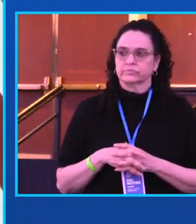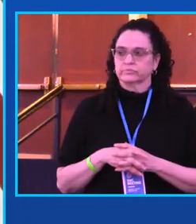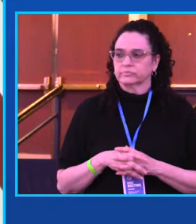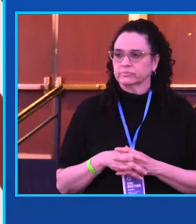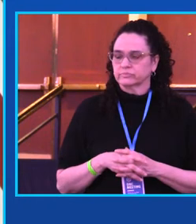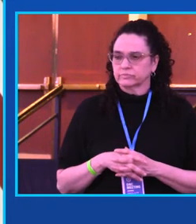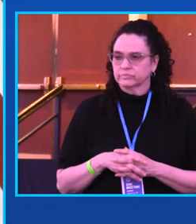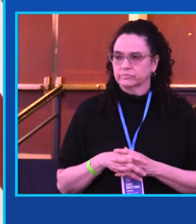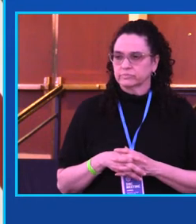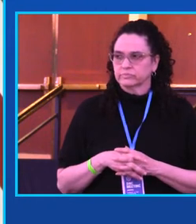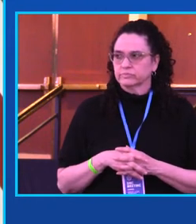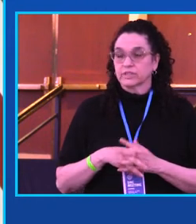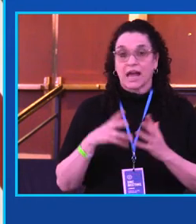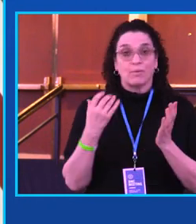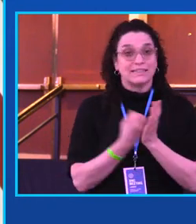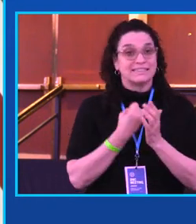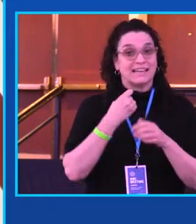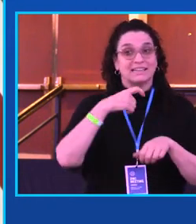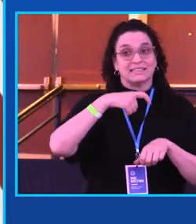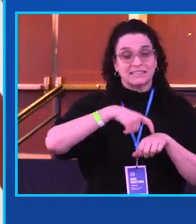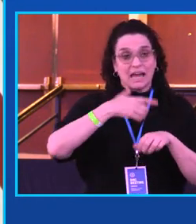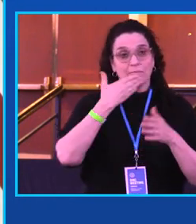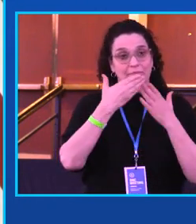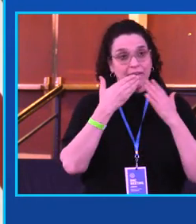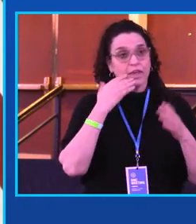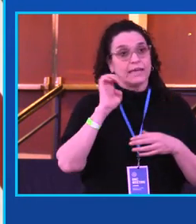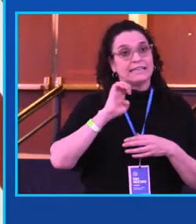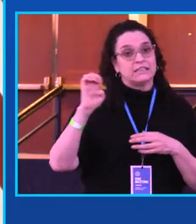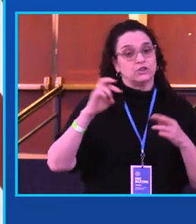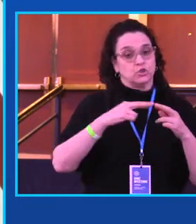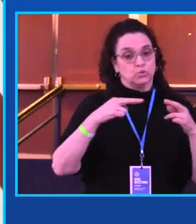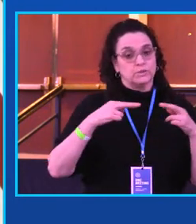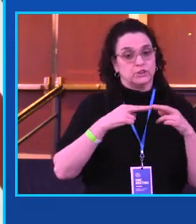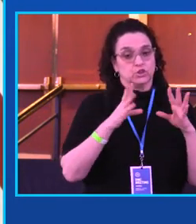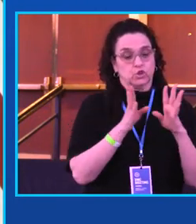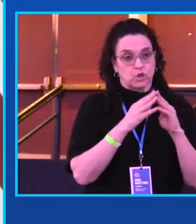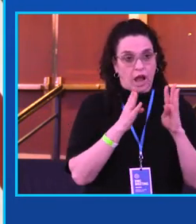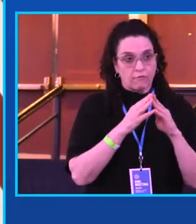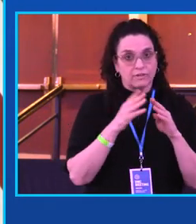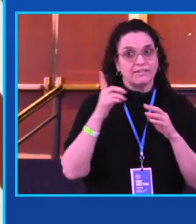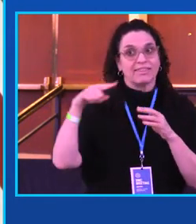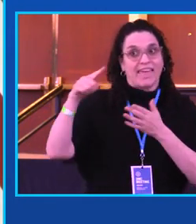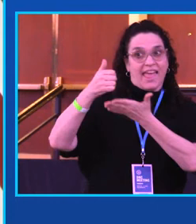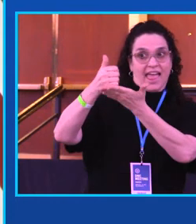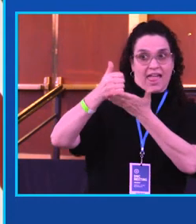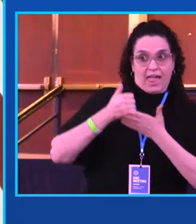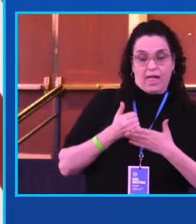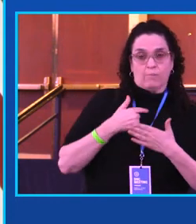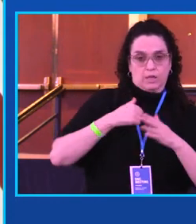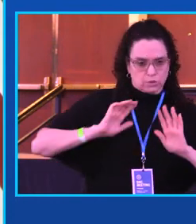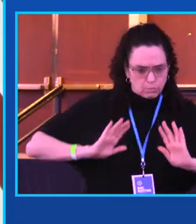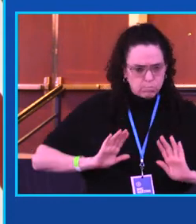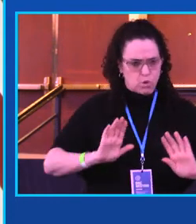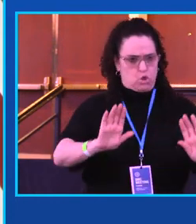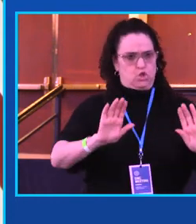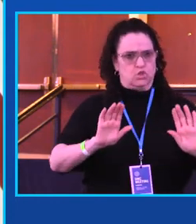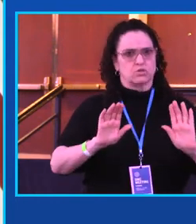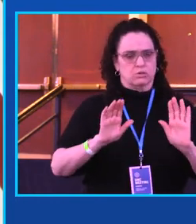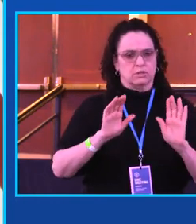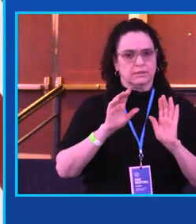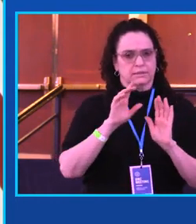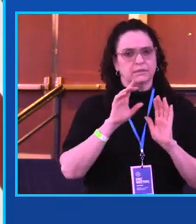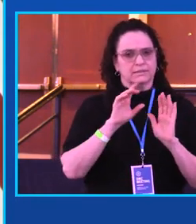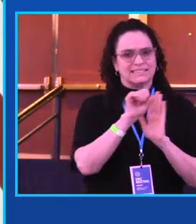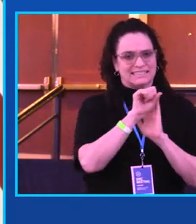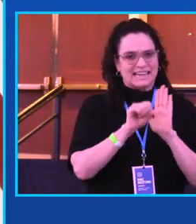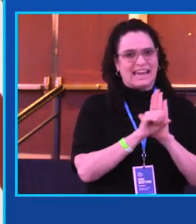I want to take this time to thank the Eastern Regional Caucus, who helped us to push statehood to all